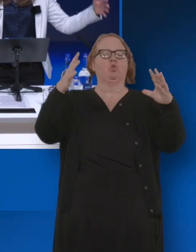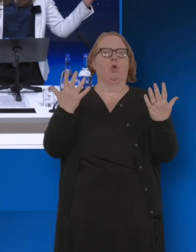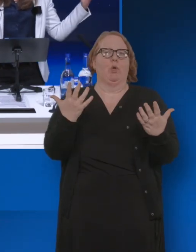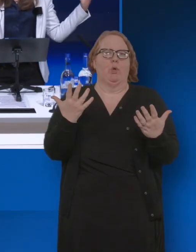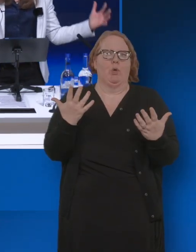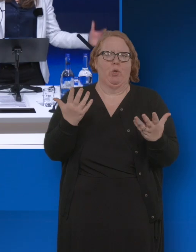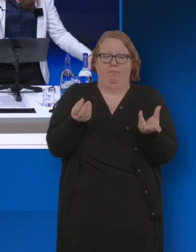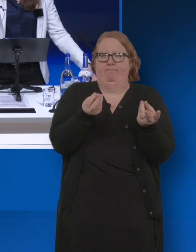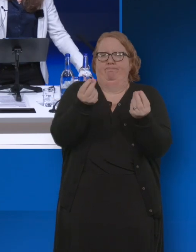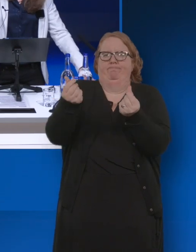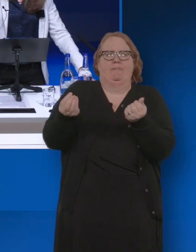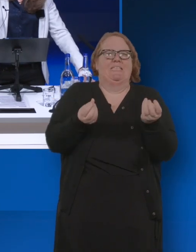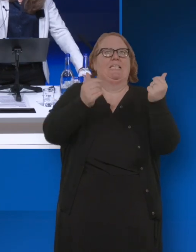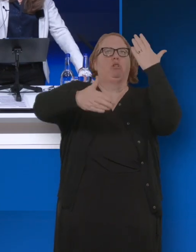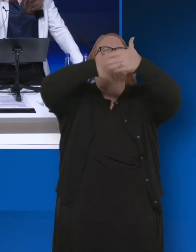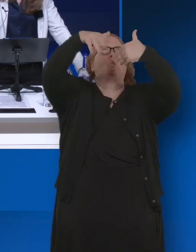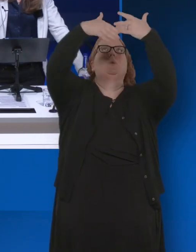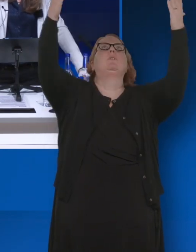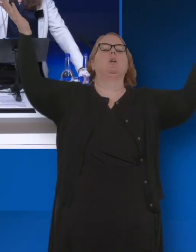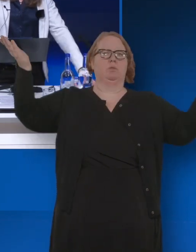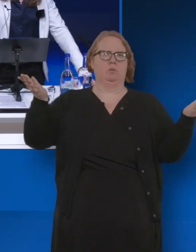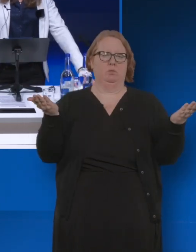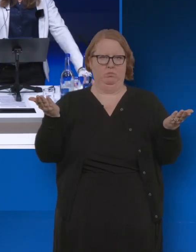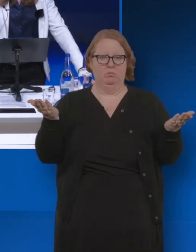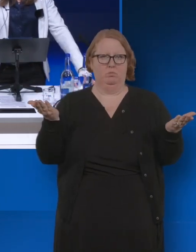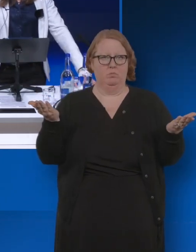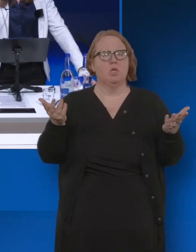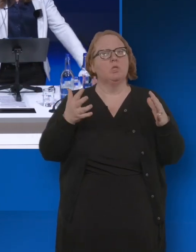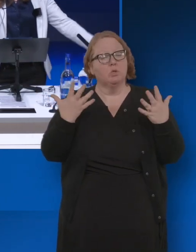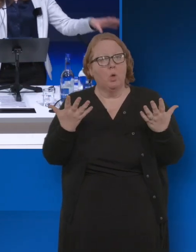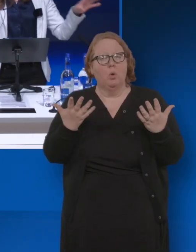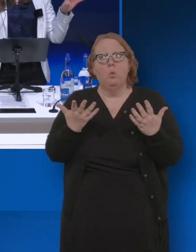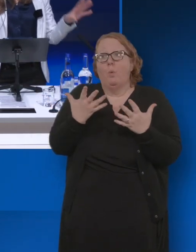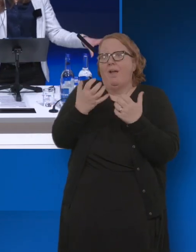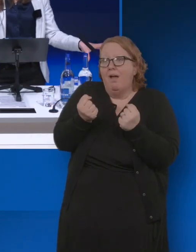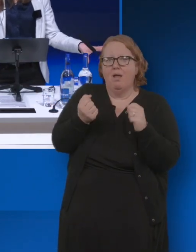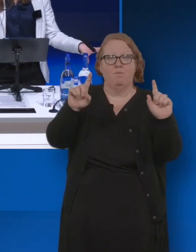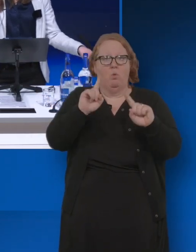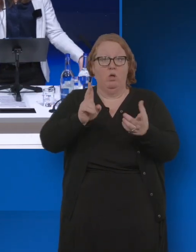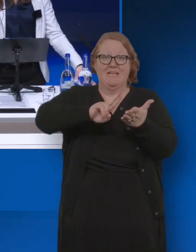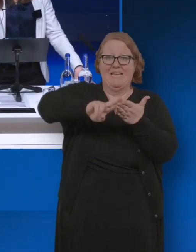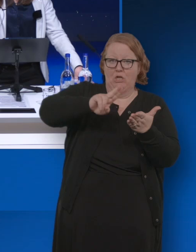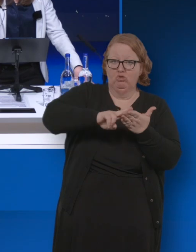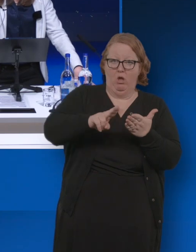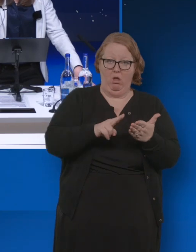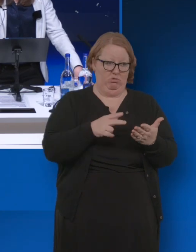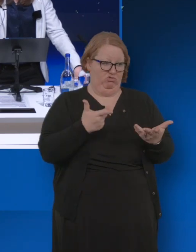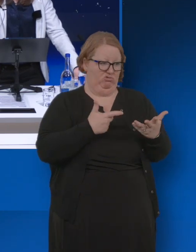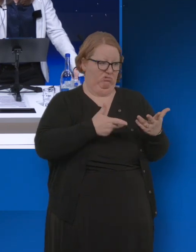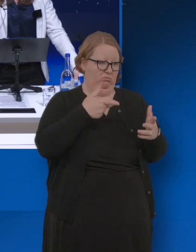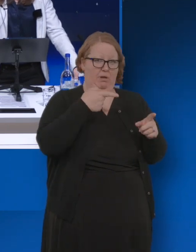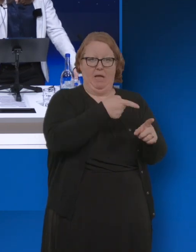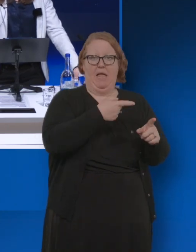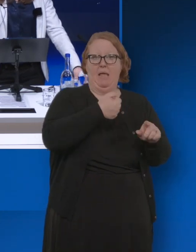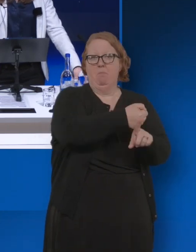Imagine that we live in a purely material universe and all we have at our disposal are the forces of nature acting on